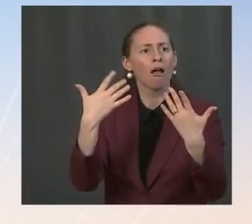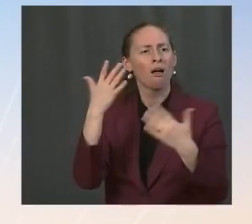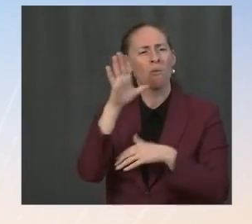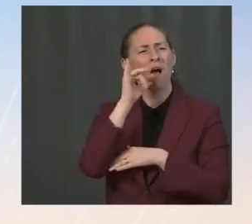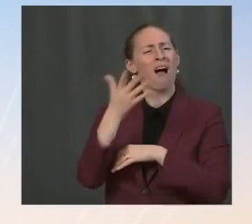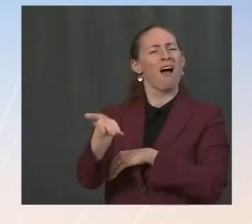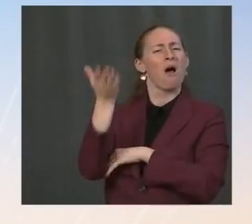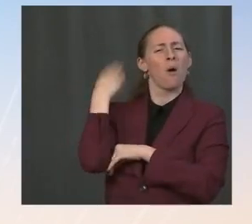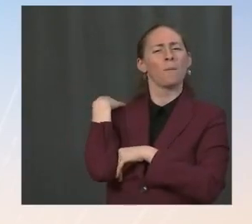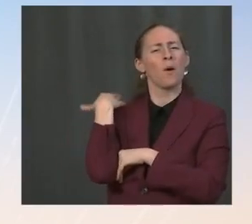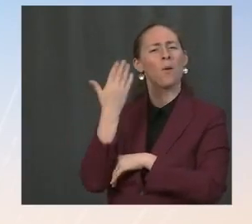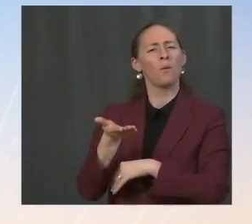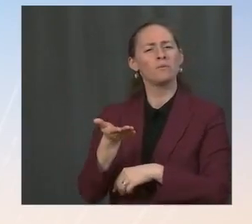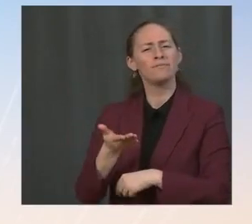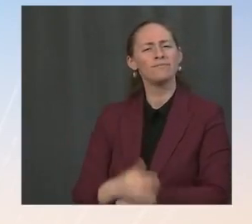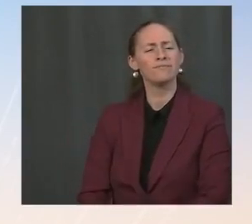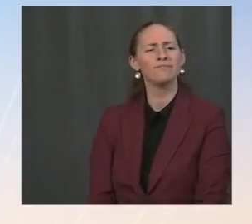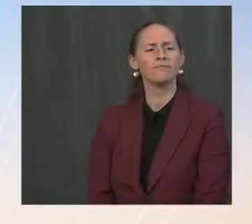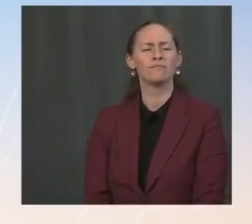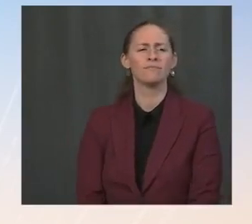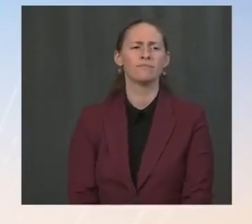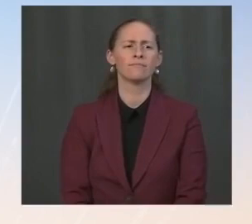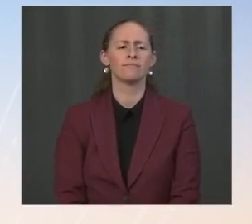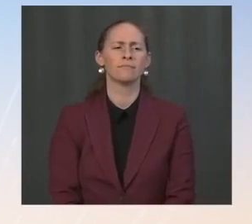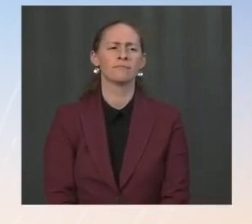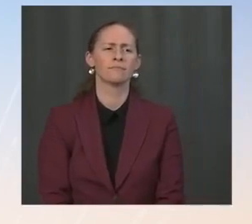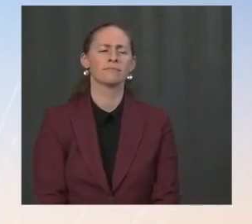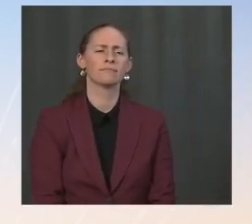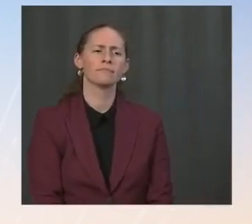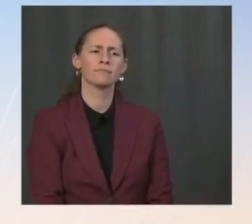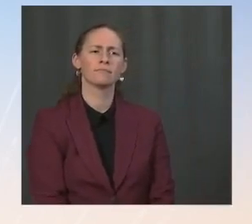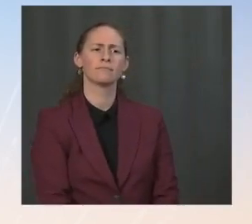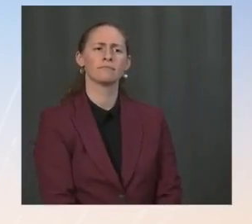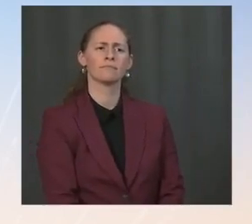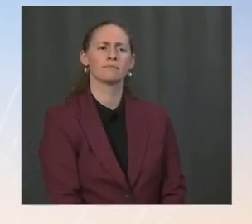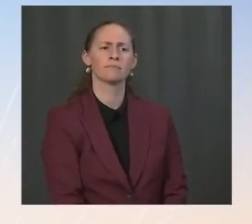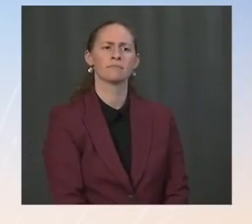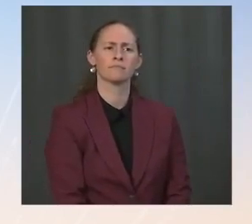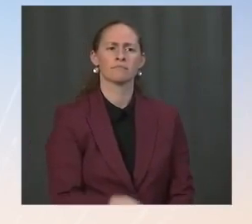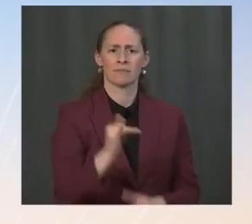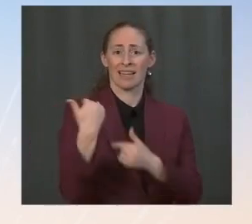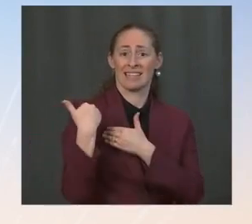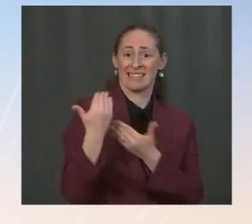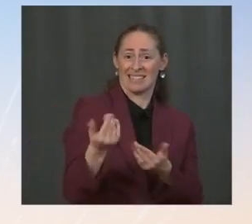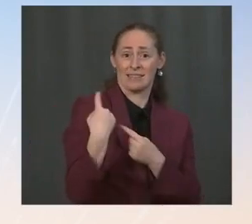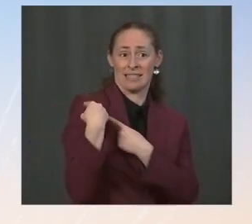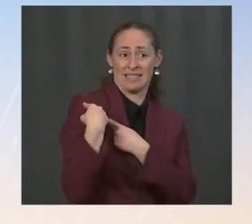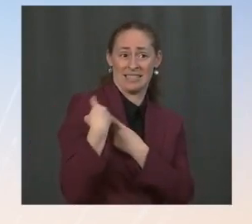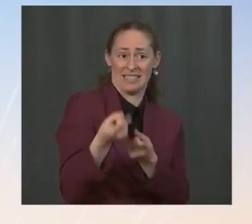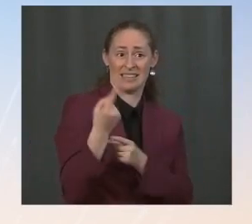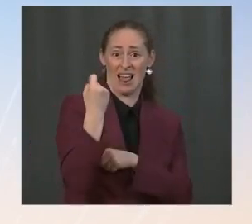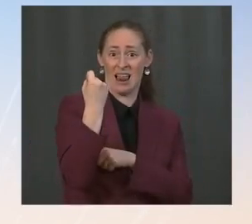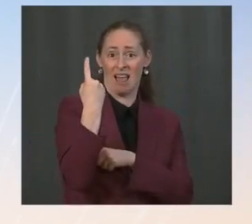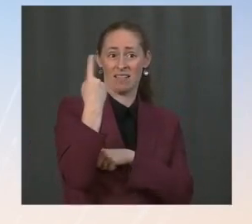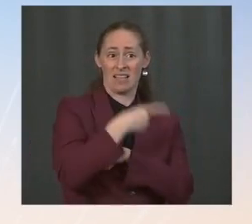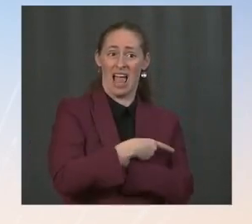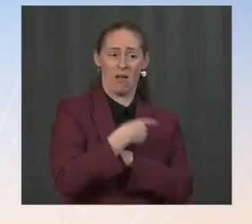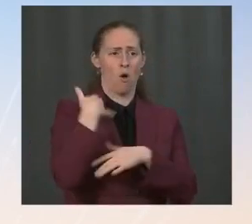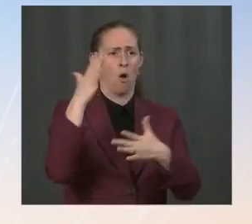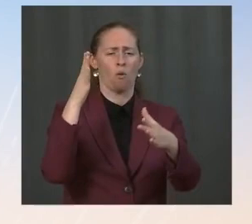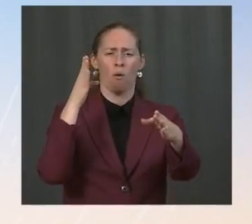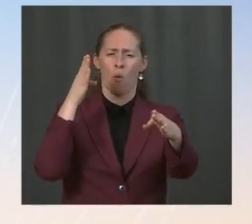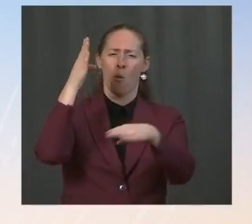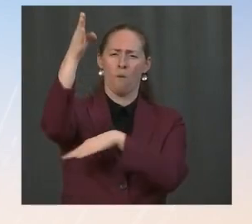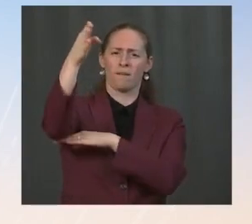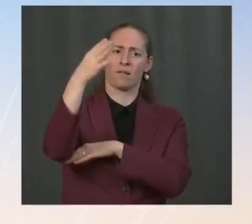that we have, over the course of the last 11 days, evacuated more than 100,000 people. And that is